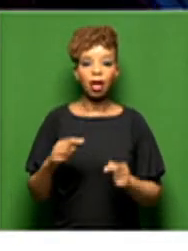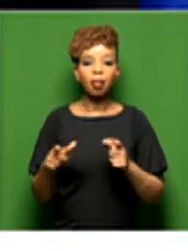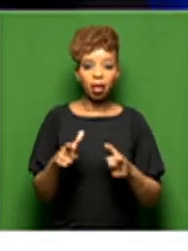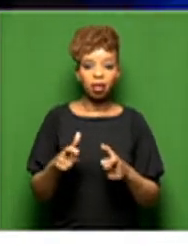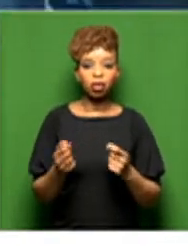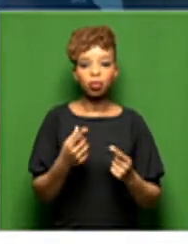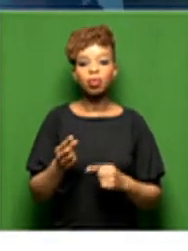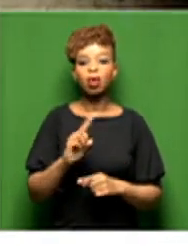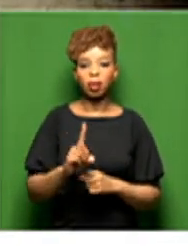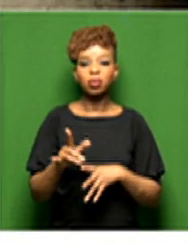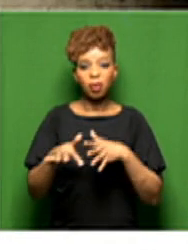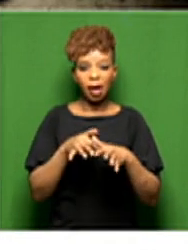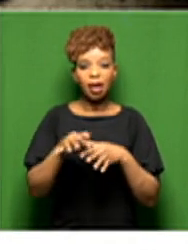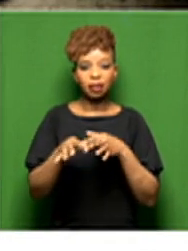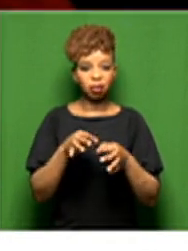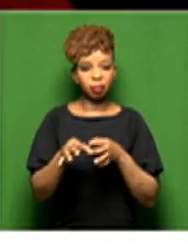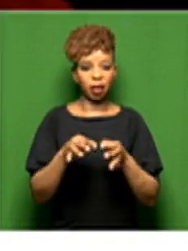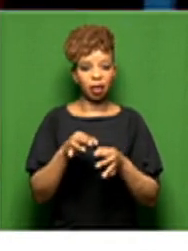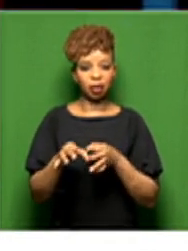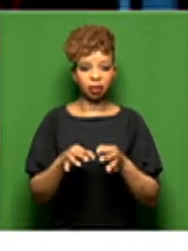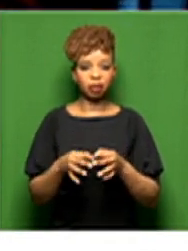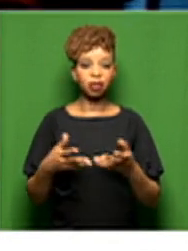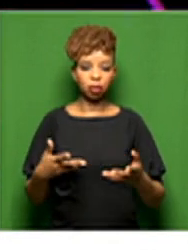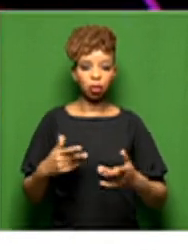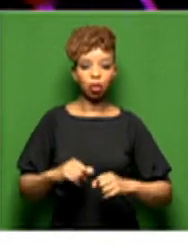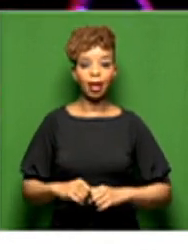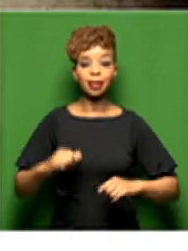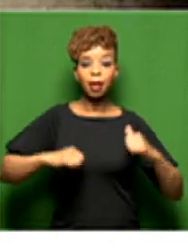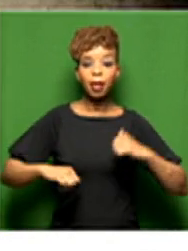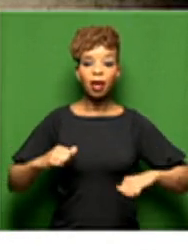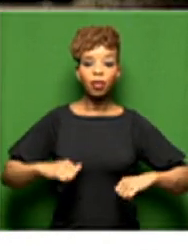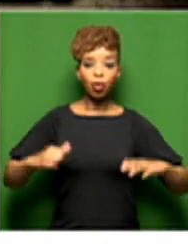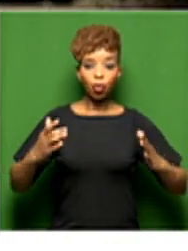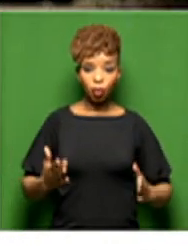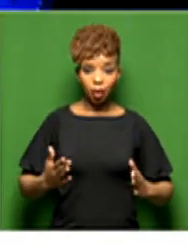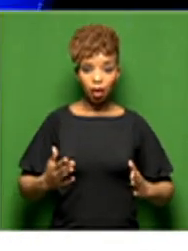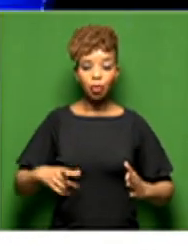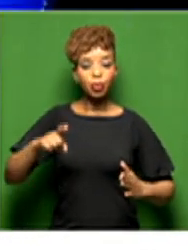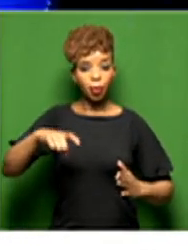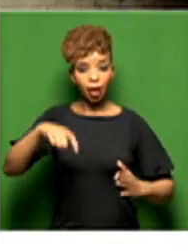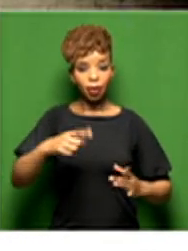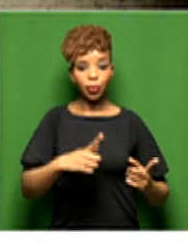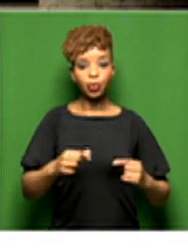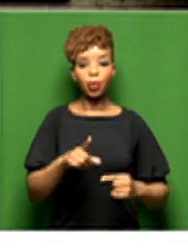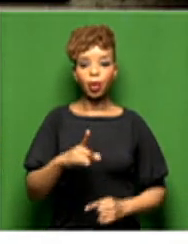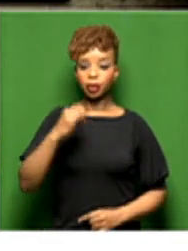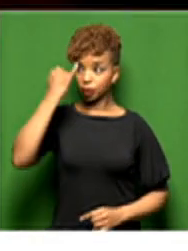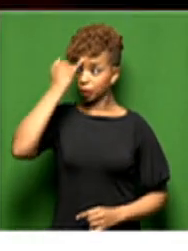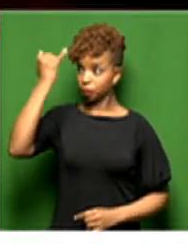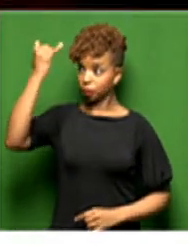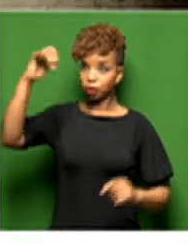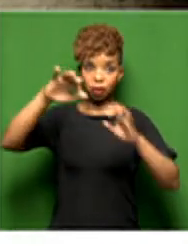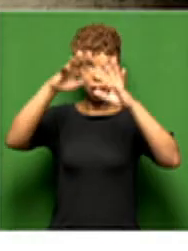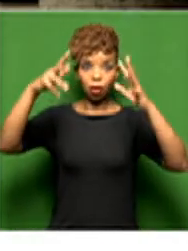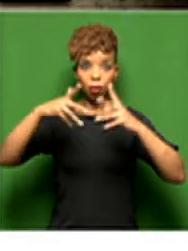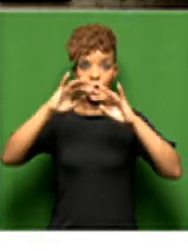explain it, and as a performer, you definitely have to imagine the world and paint a picture